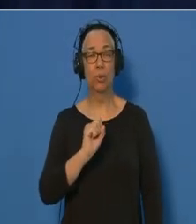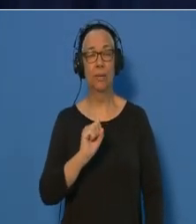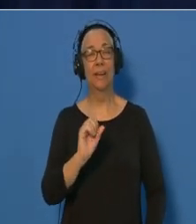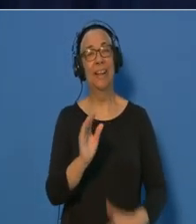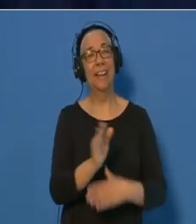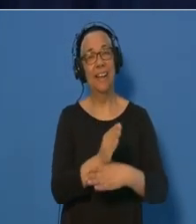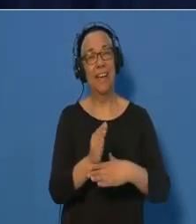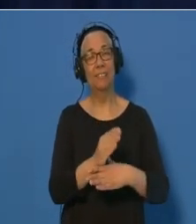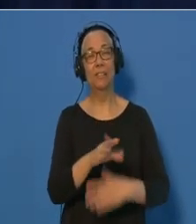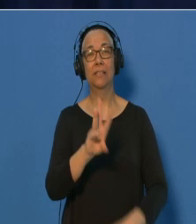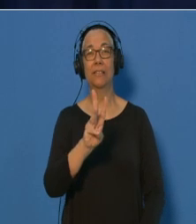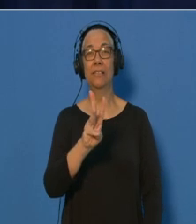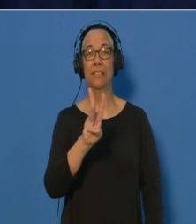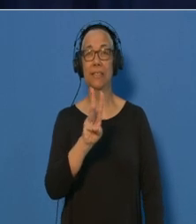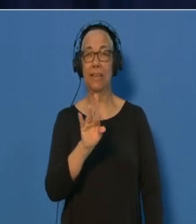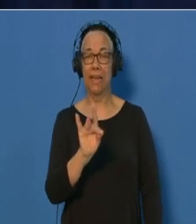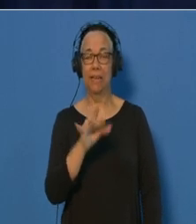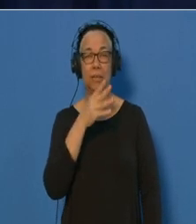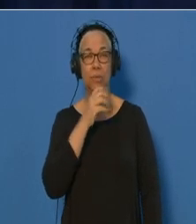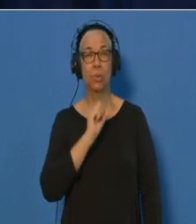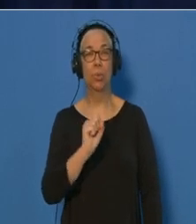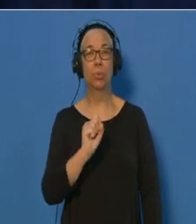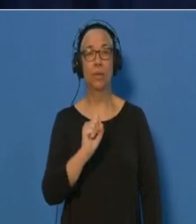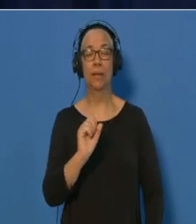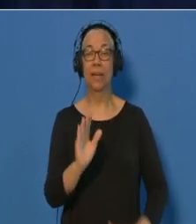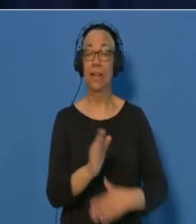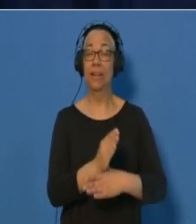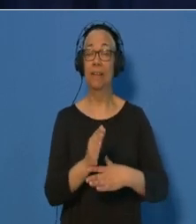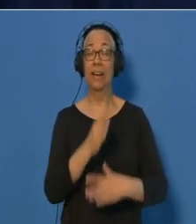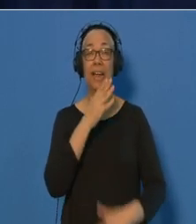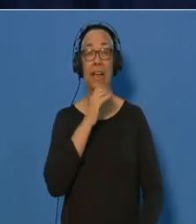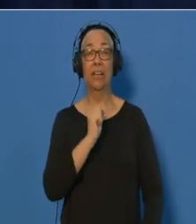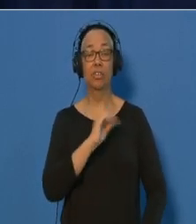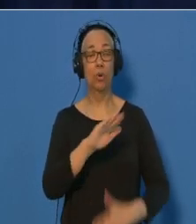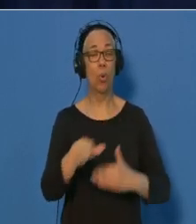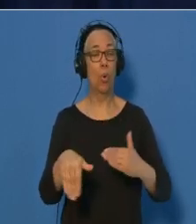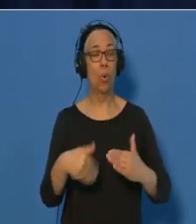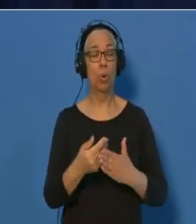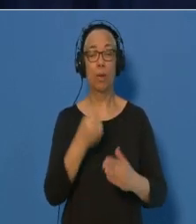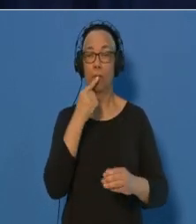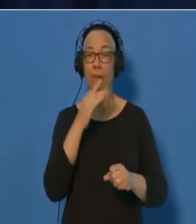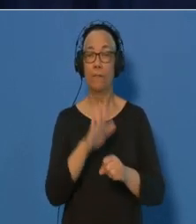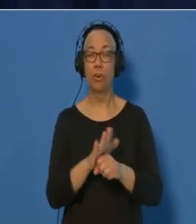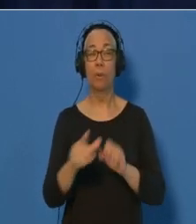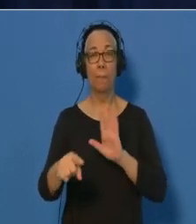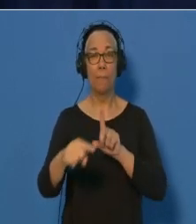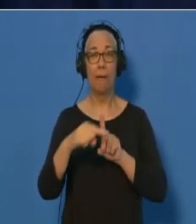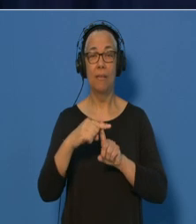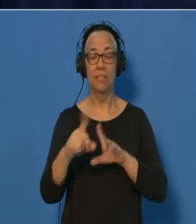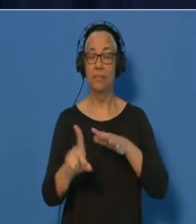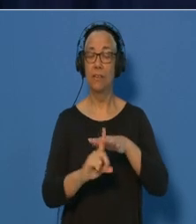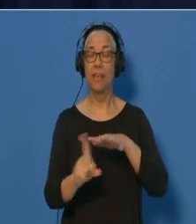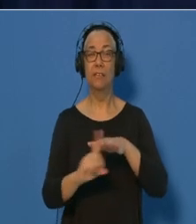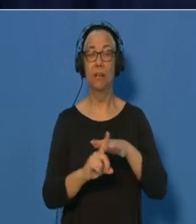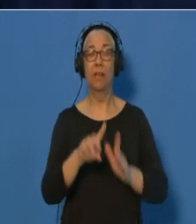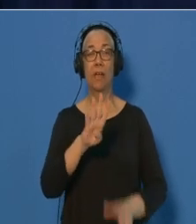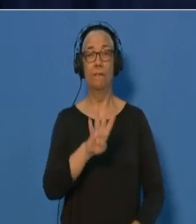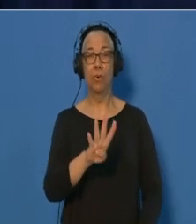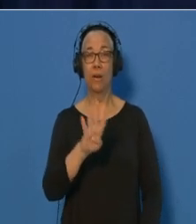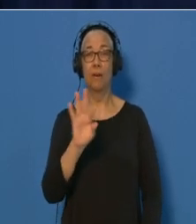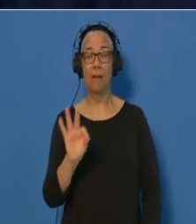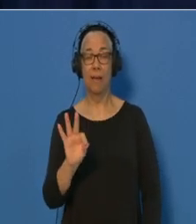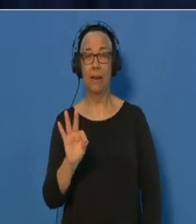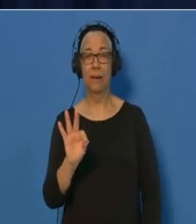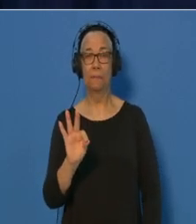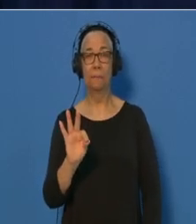age is 68. The average age of all of our confirmed positive cases is 49, and